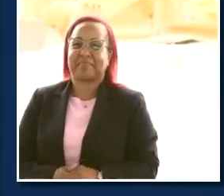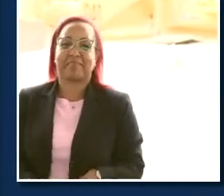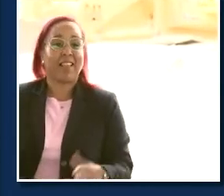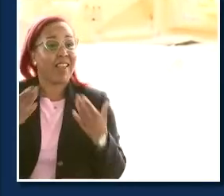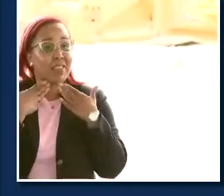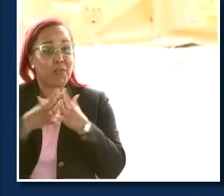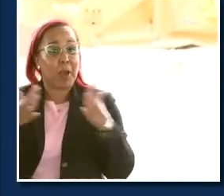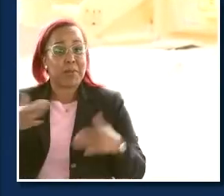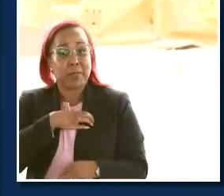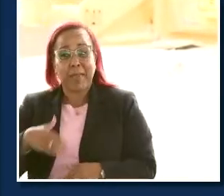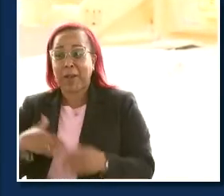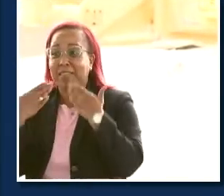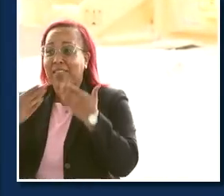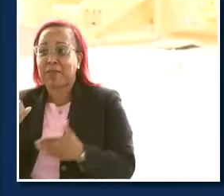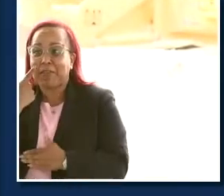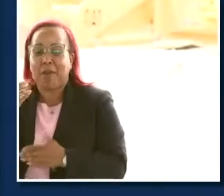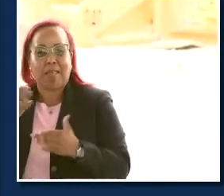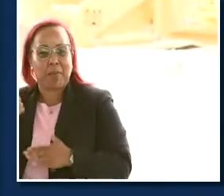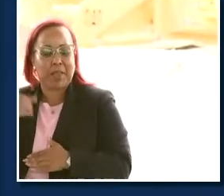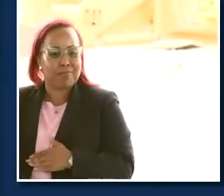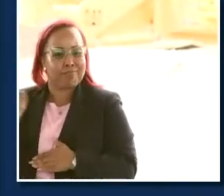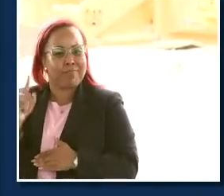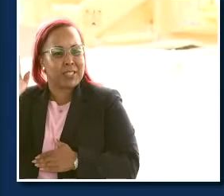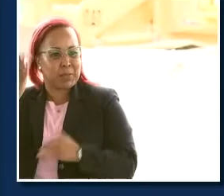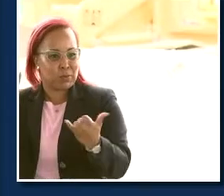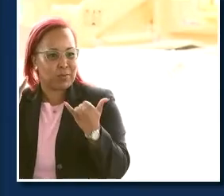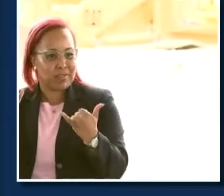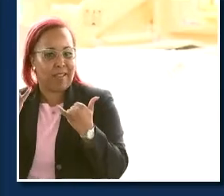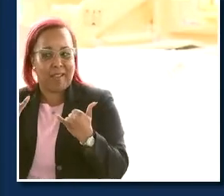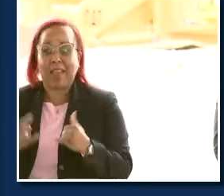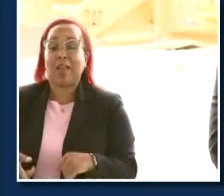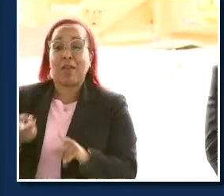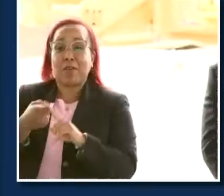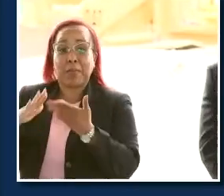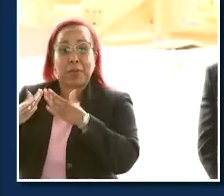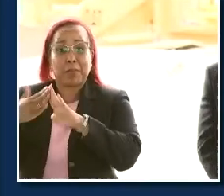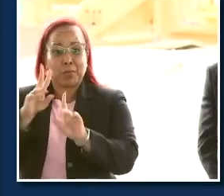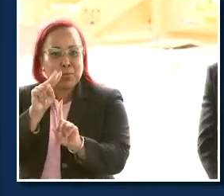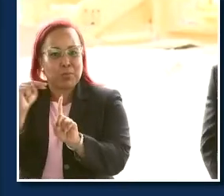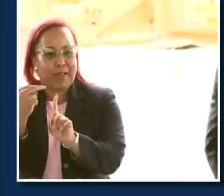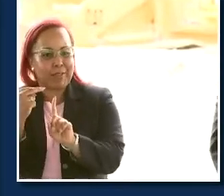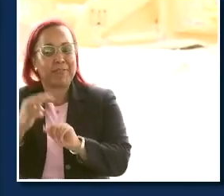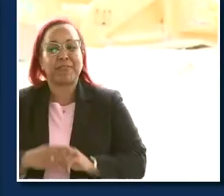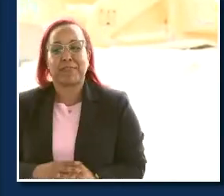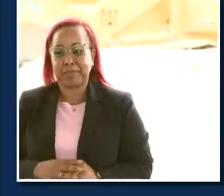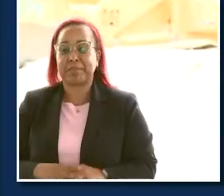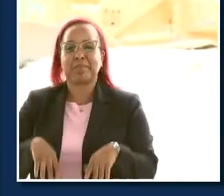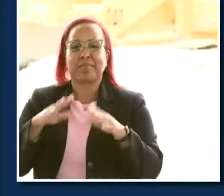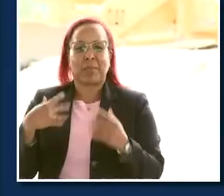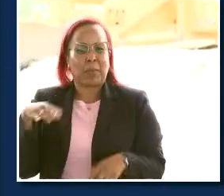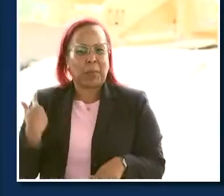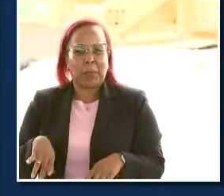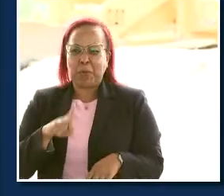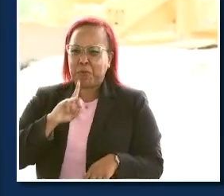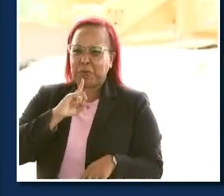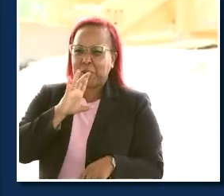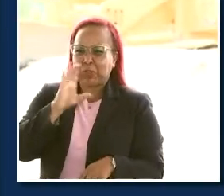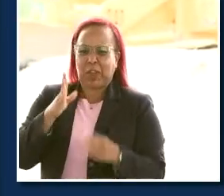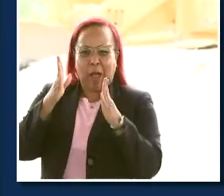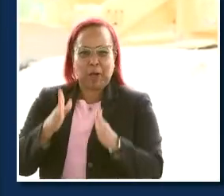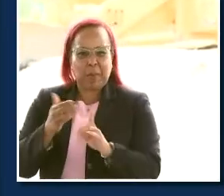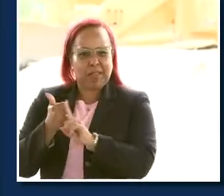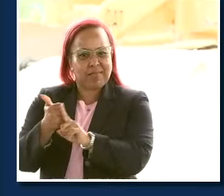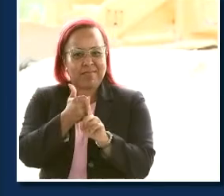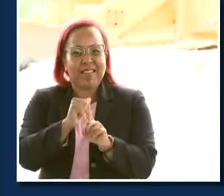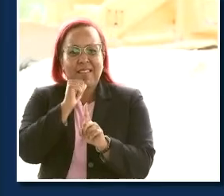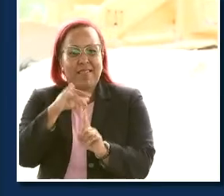Thank you very much, Mayor, and thank you for allowing me to speak today. From the community perspective, what real Chicagoan, what true